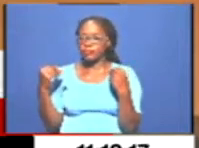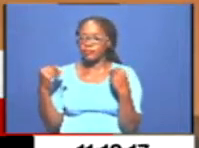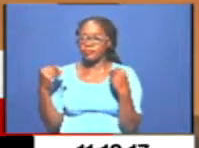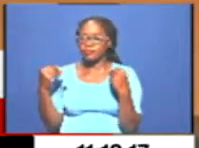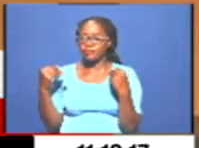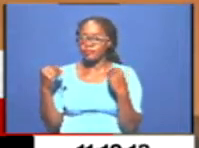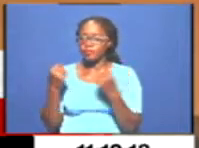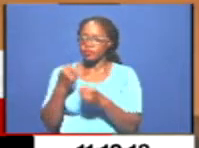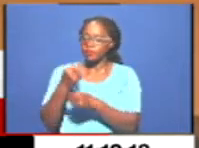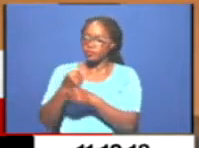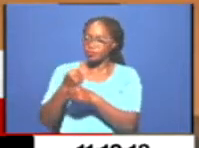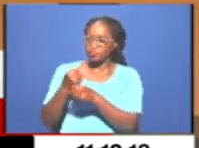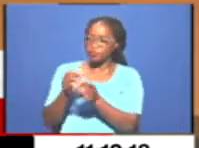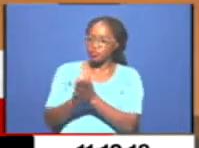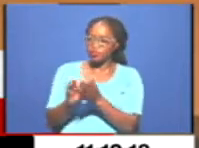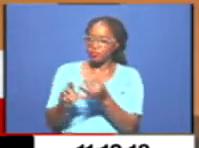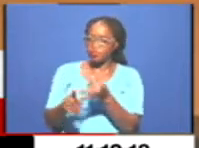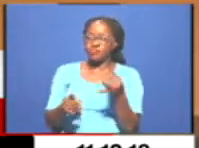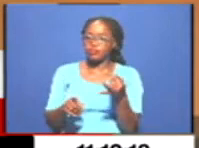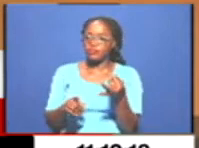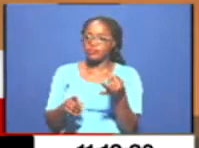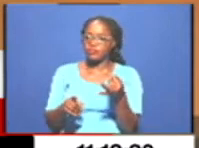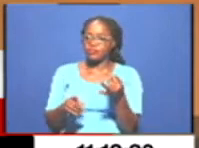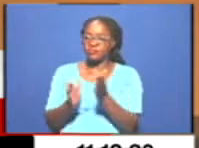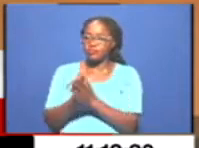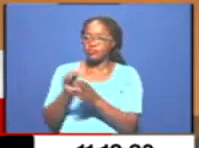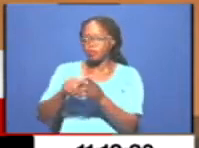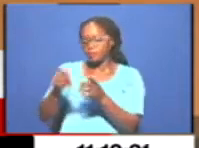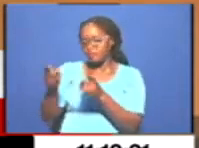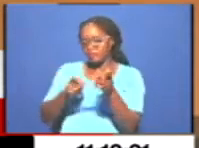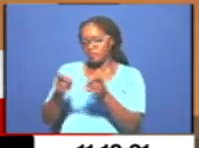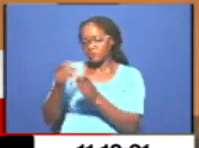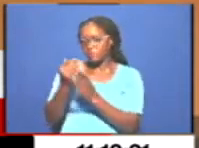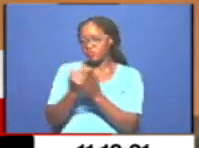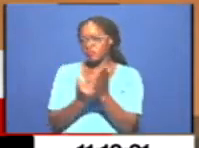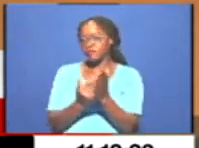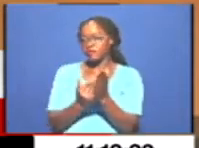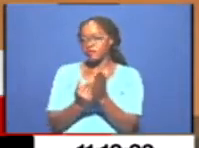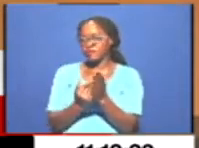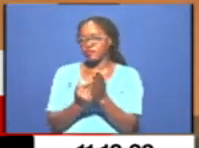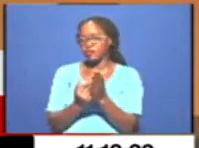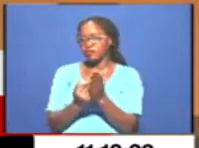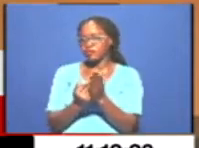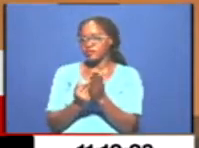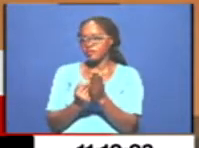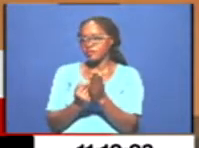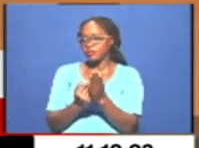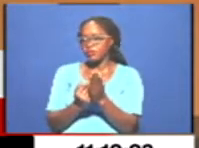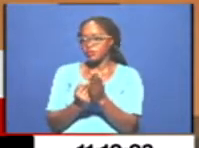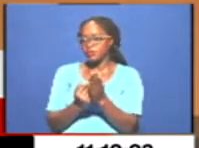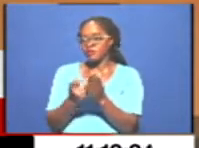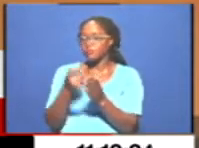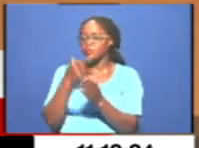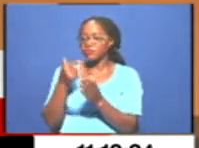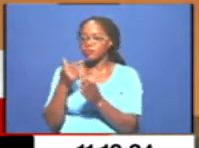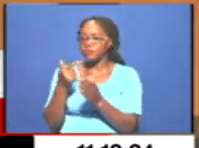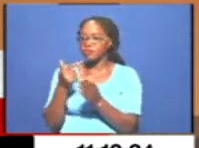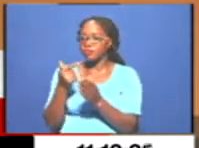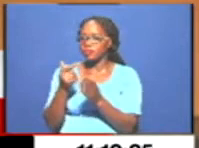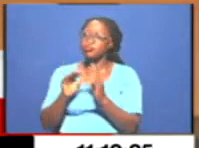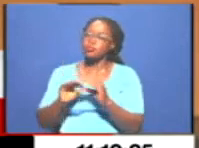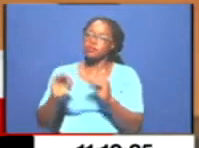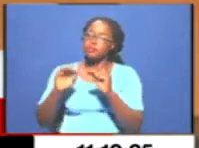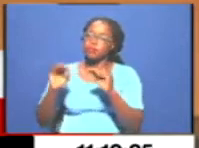with the Sports Act. Number two is obviously within the governance structure of our federations. We've already said in terms of the education